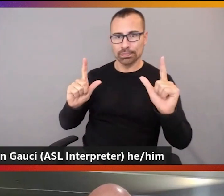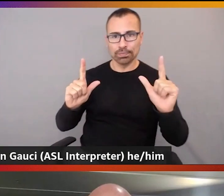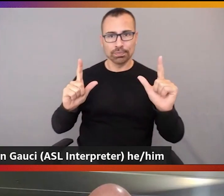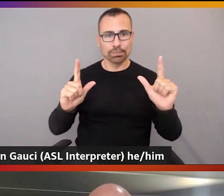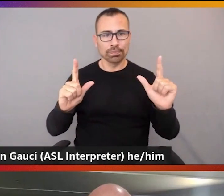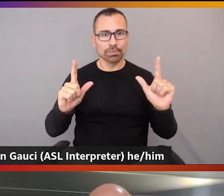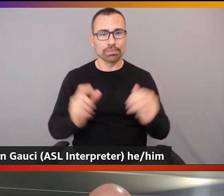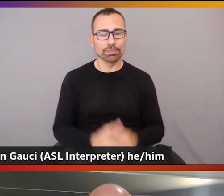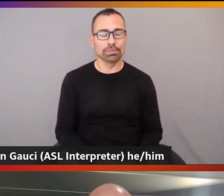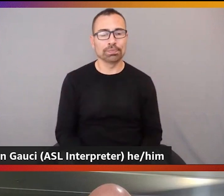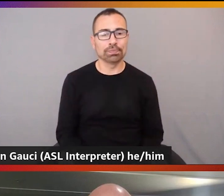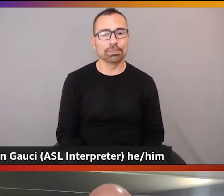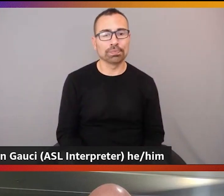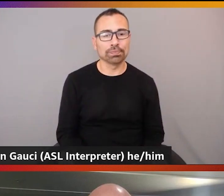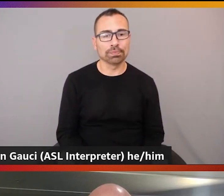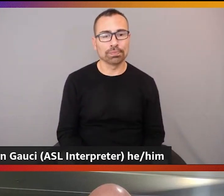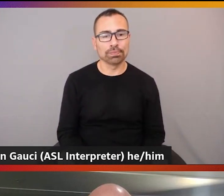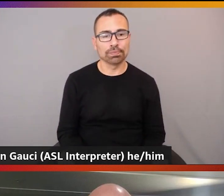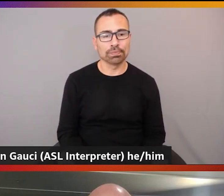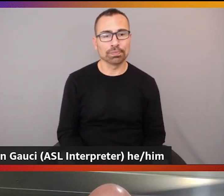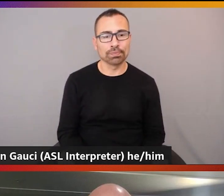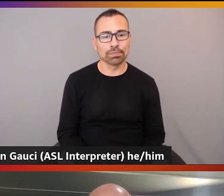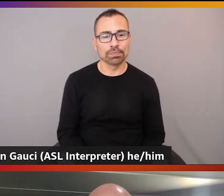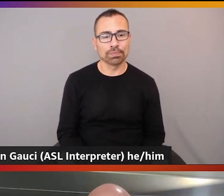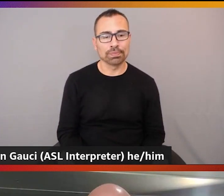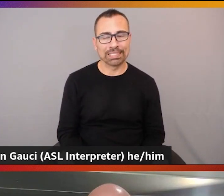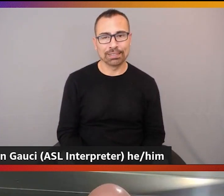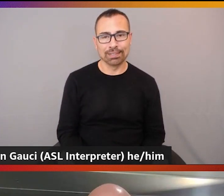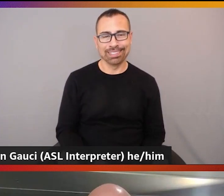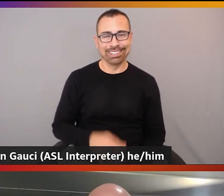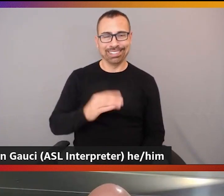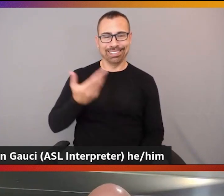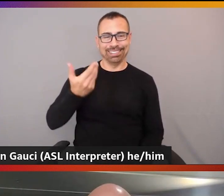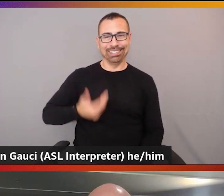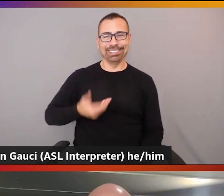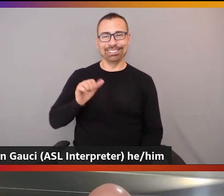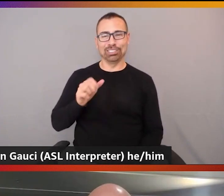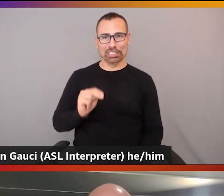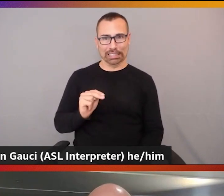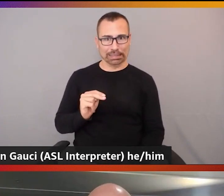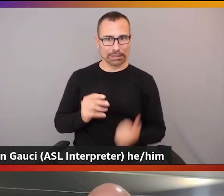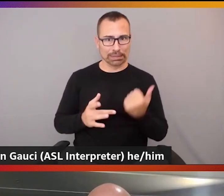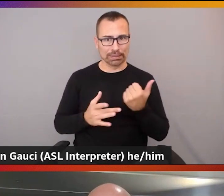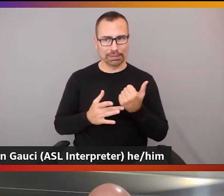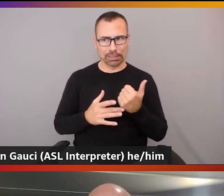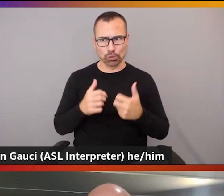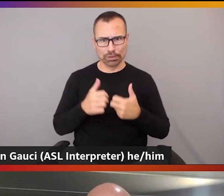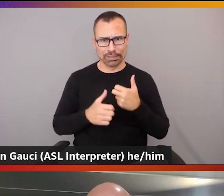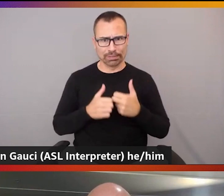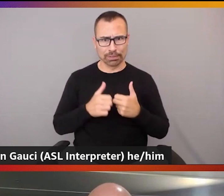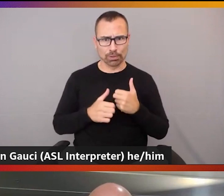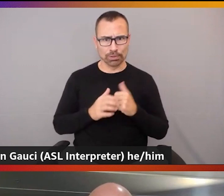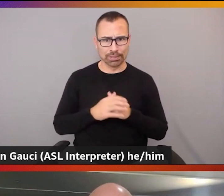Oh, I'm having technical difficulties. I've got it up. Maybe.